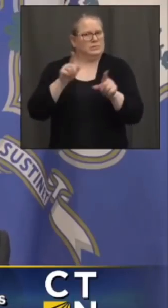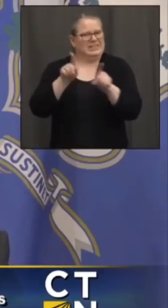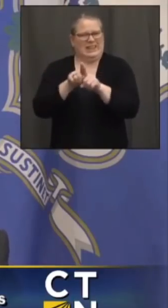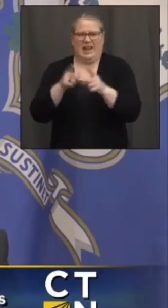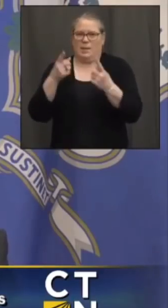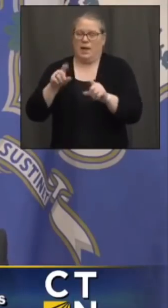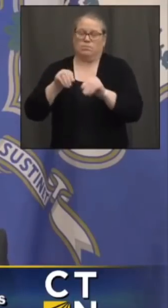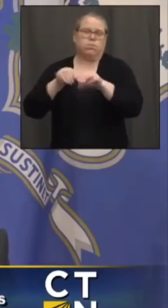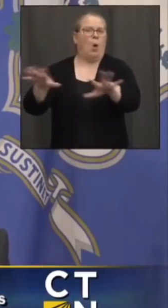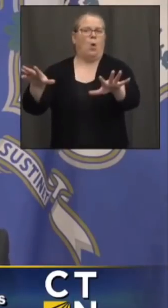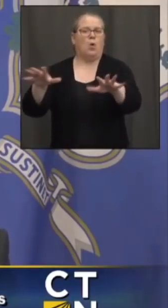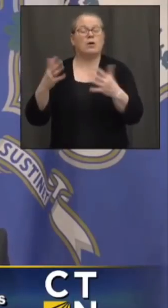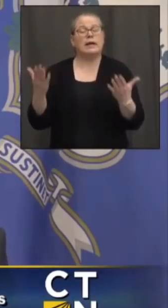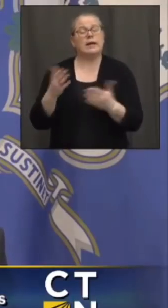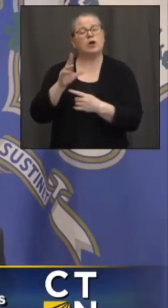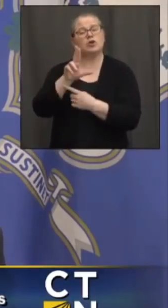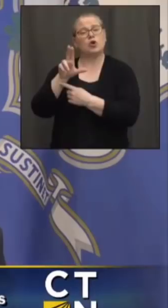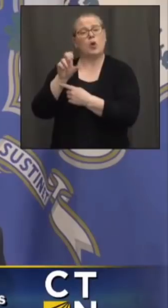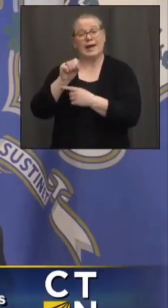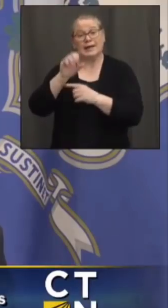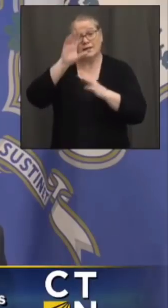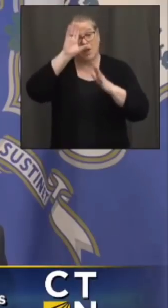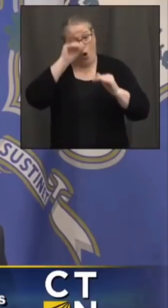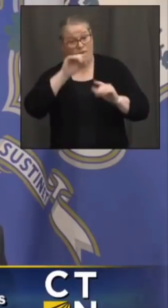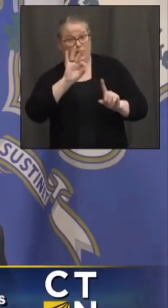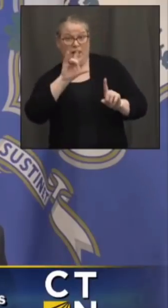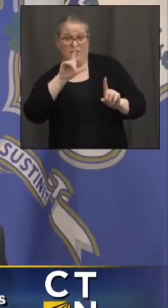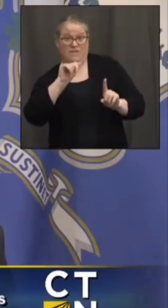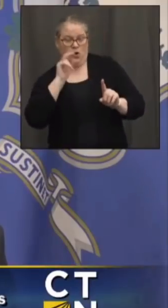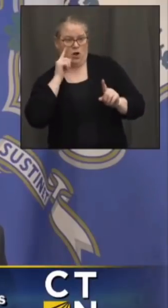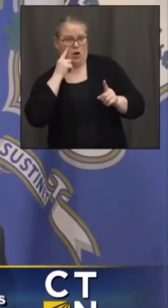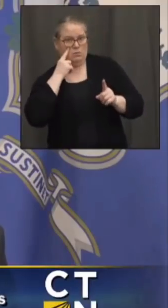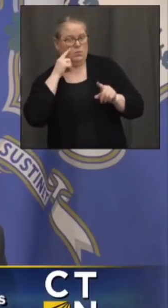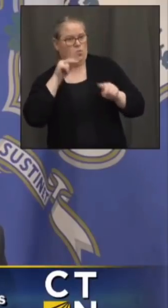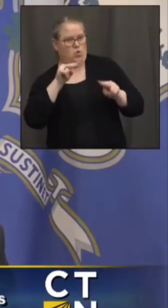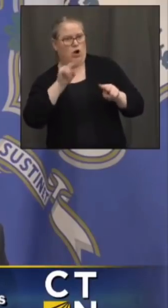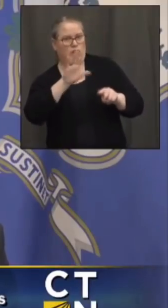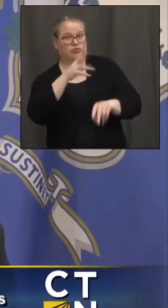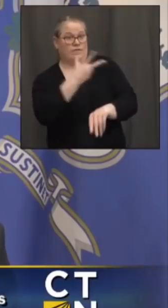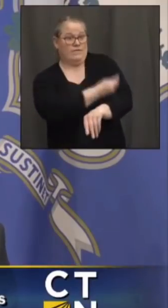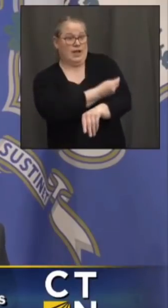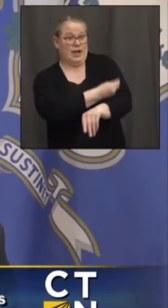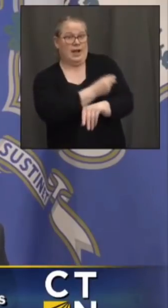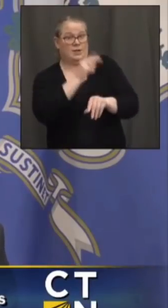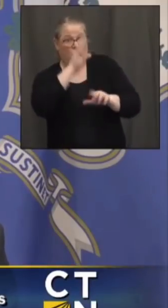that hopefully Florida stays ahead of it with vaccinations. I think Connecticut will.